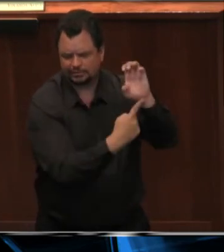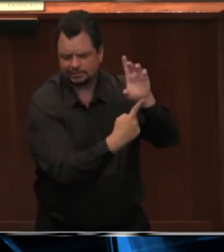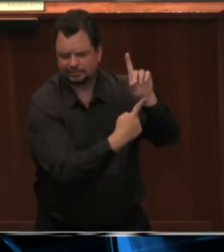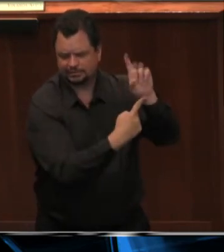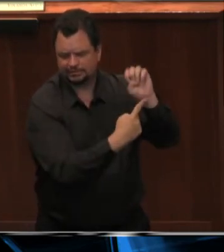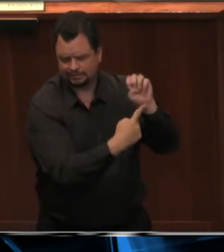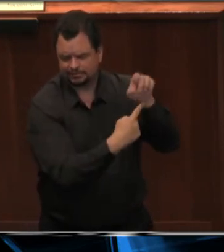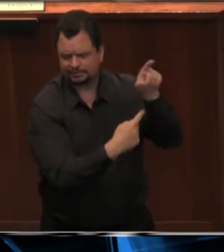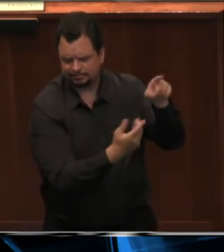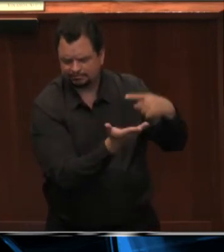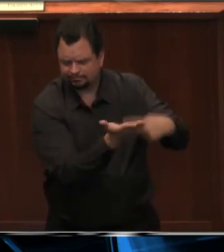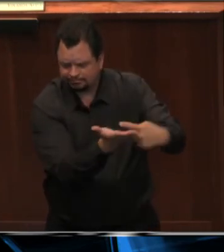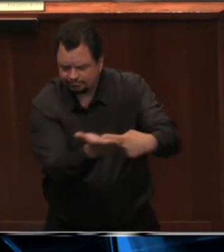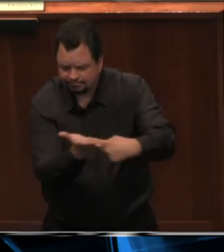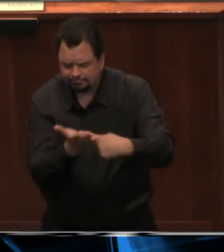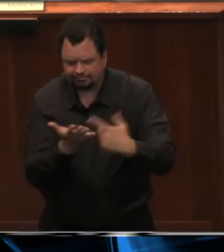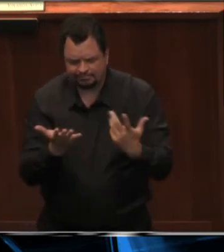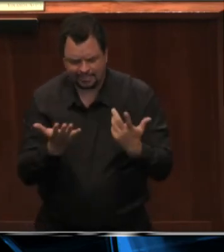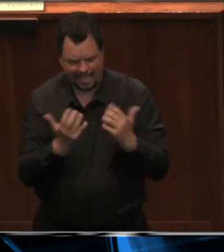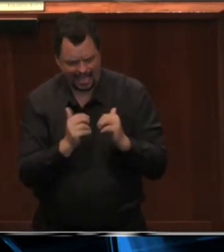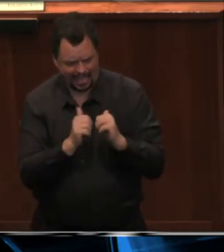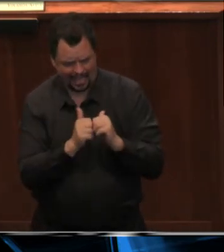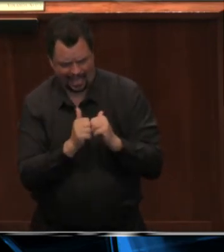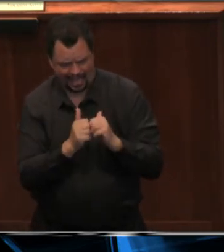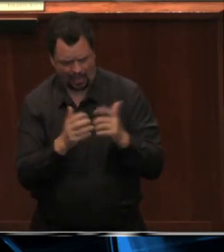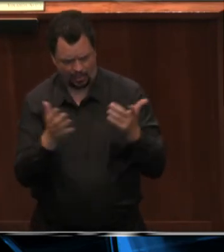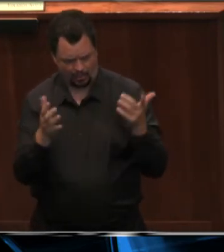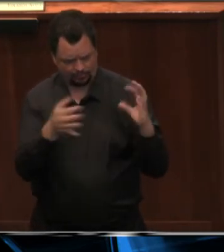those conversations this afternoon. Our